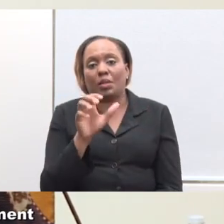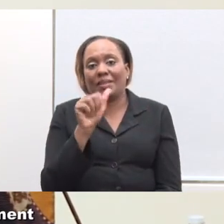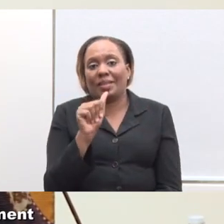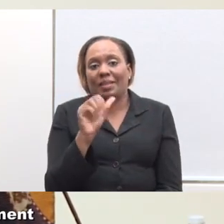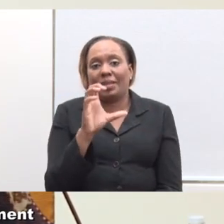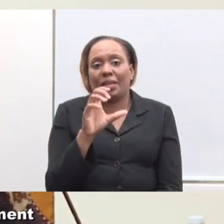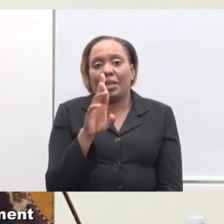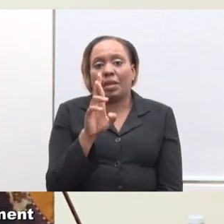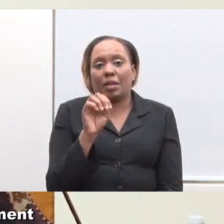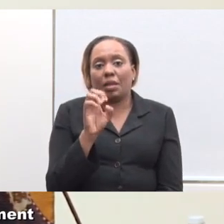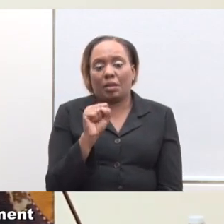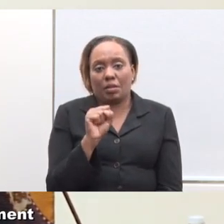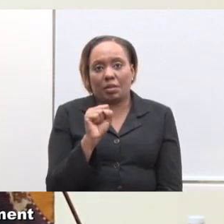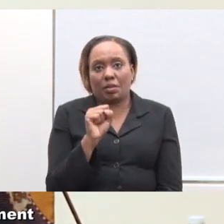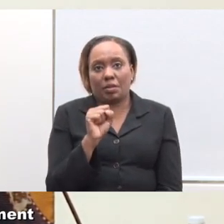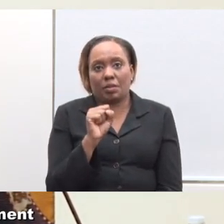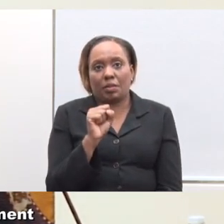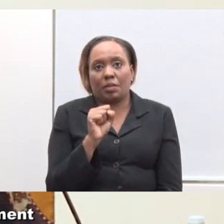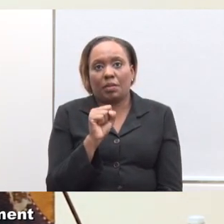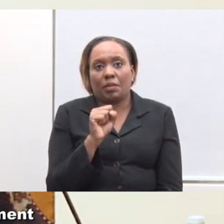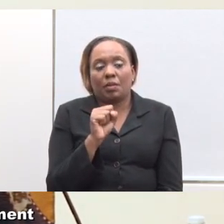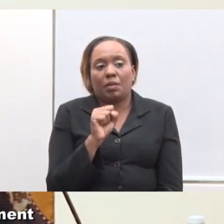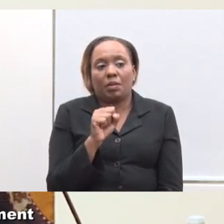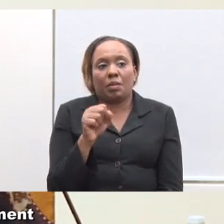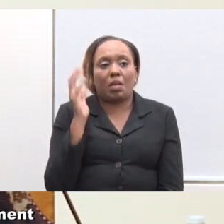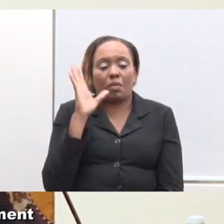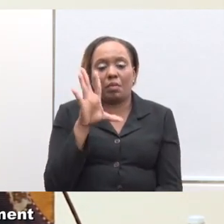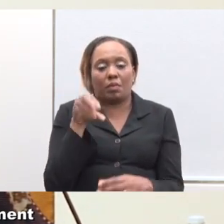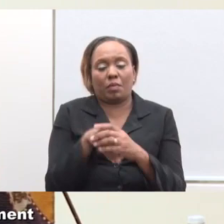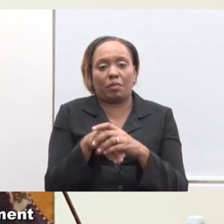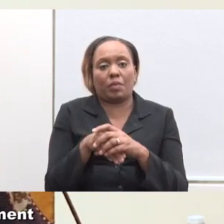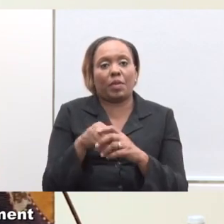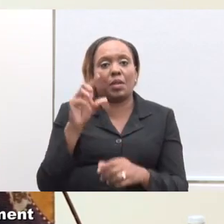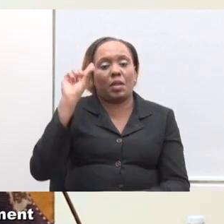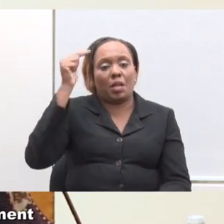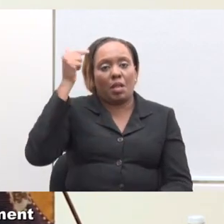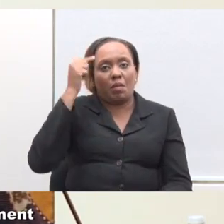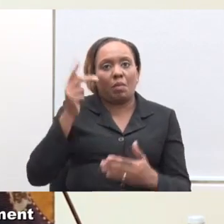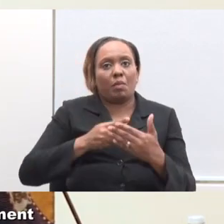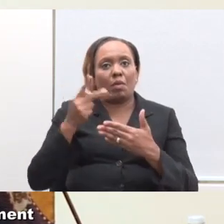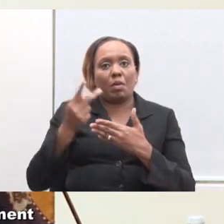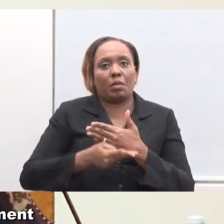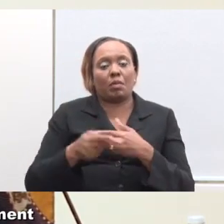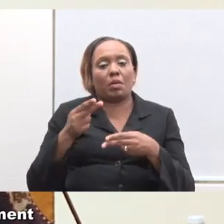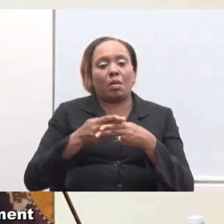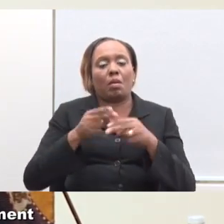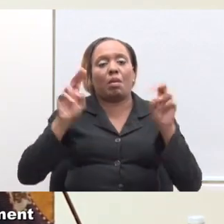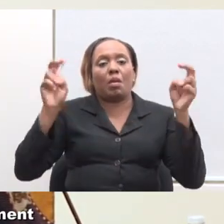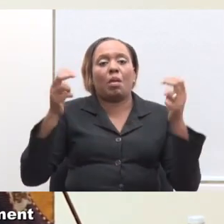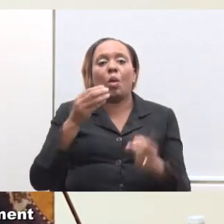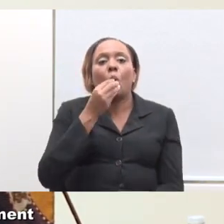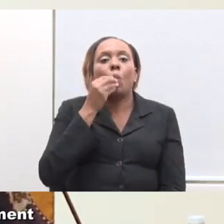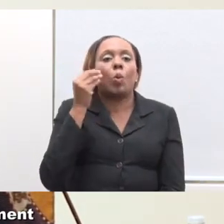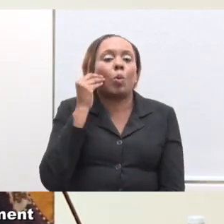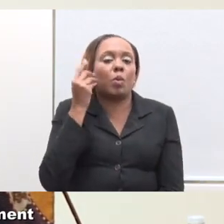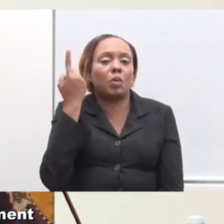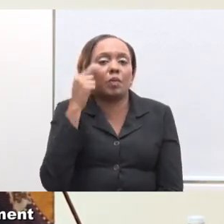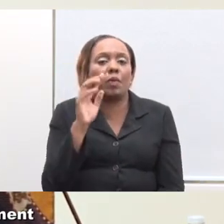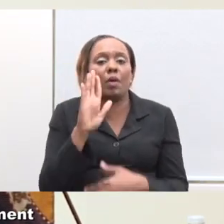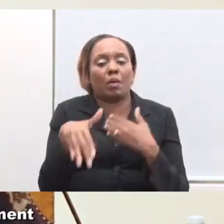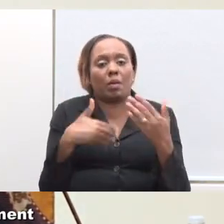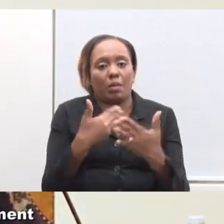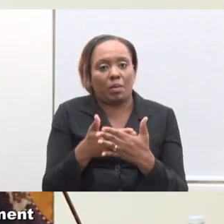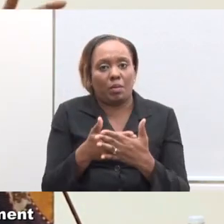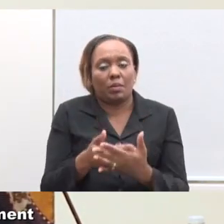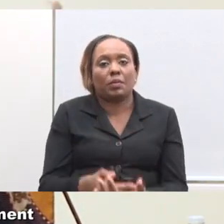will put into government's housing program that we will call Homes for All. And why is this still